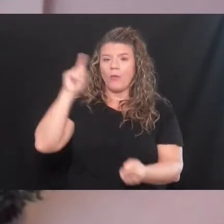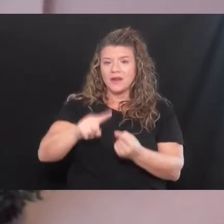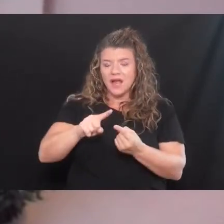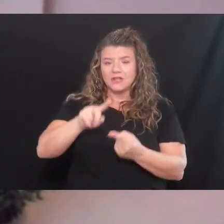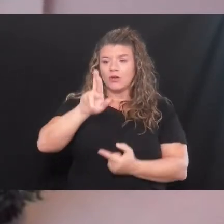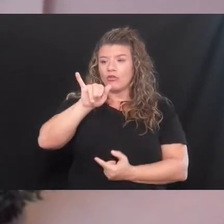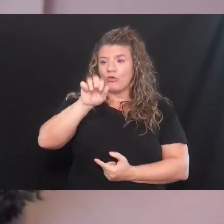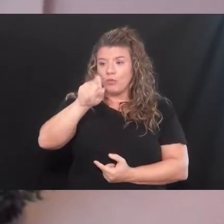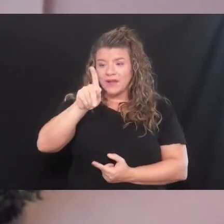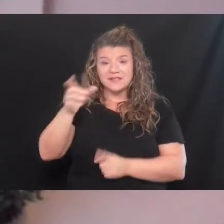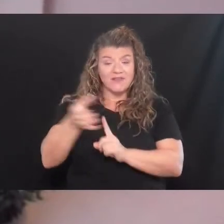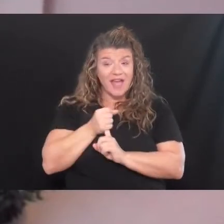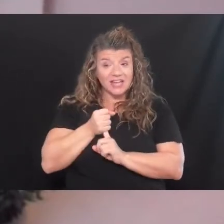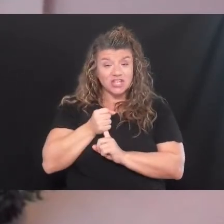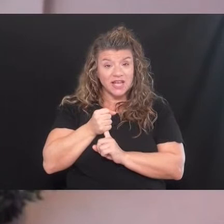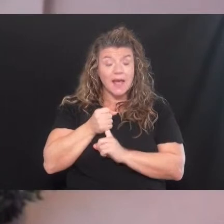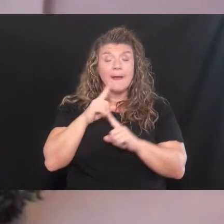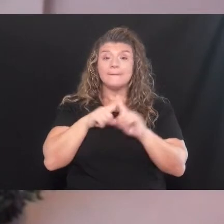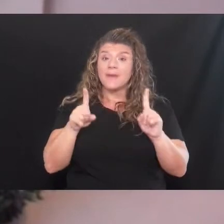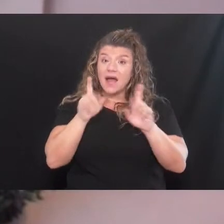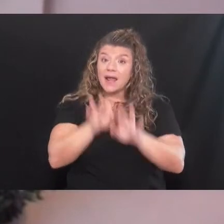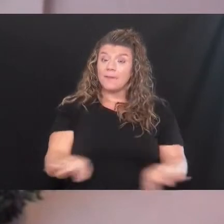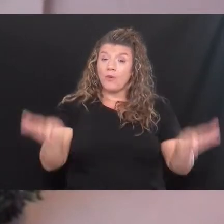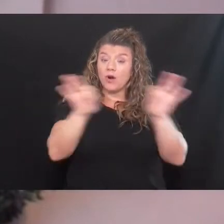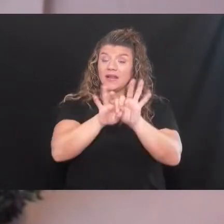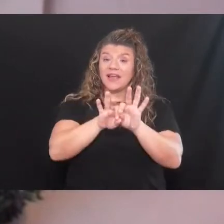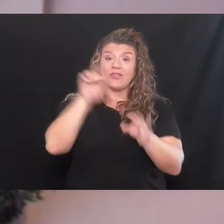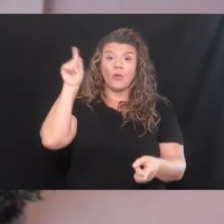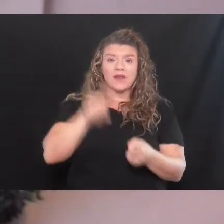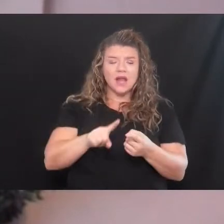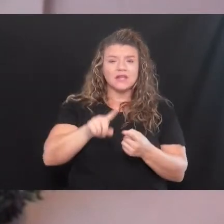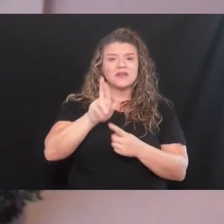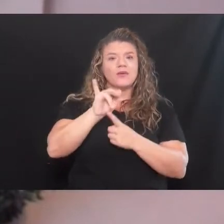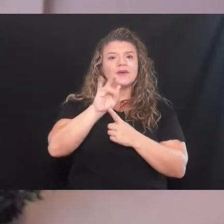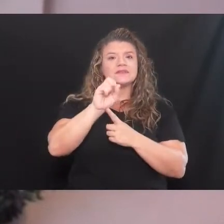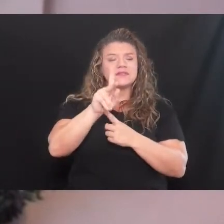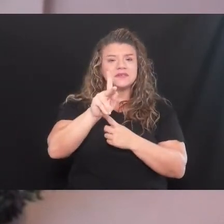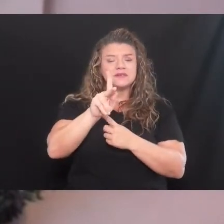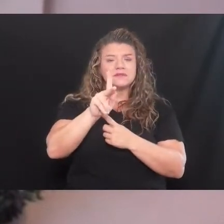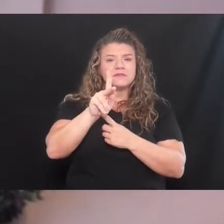of catching it, but importantly, the reduction of the risk of